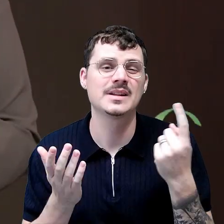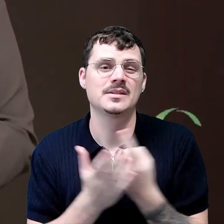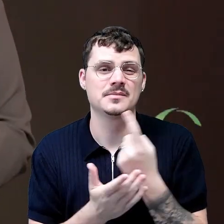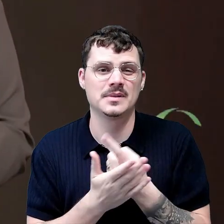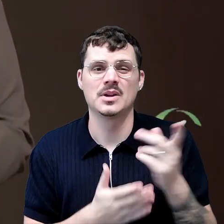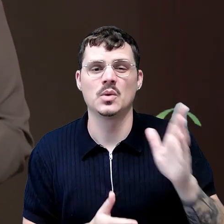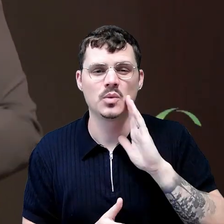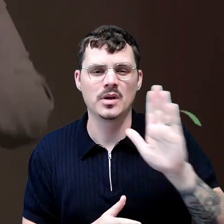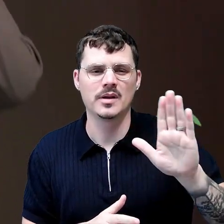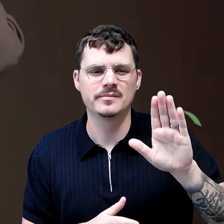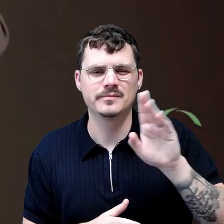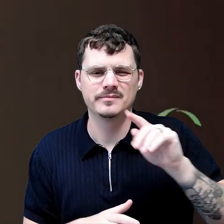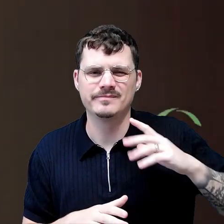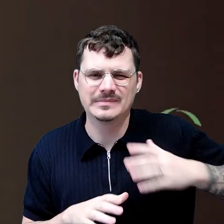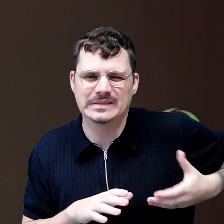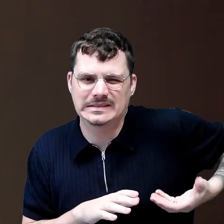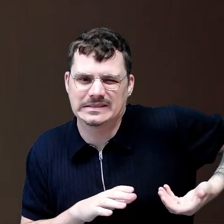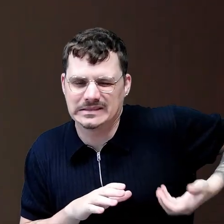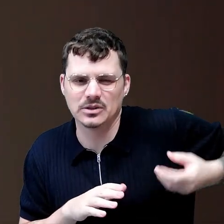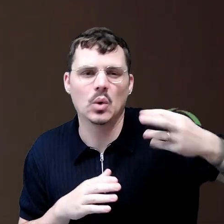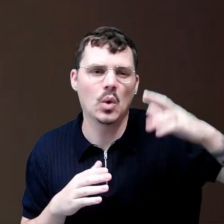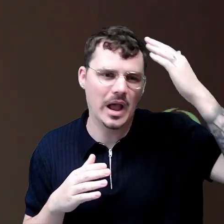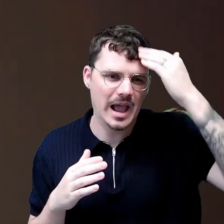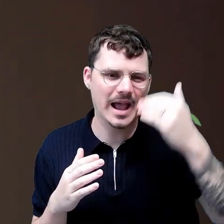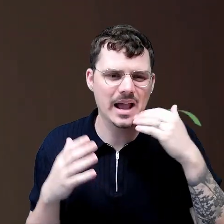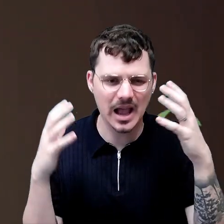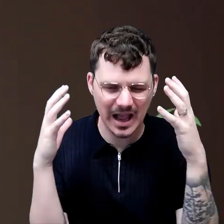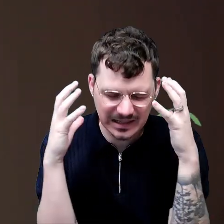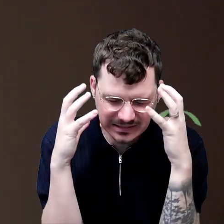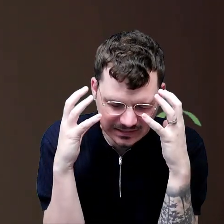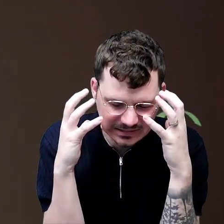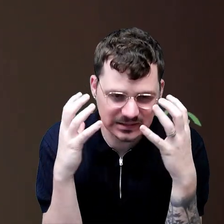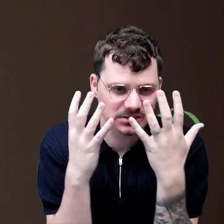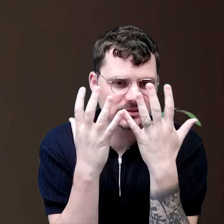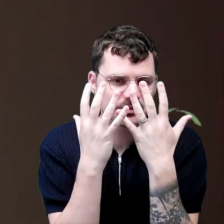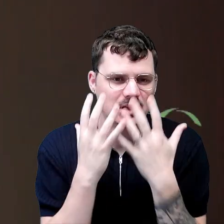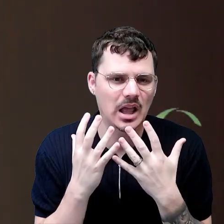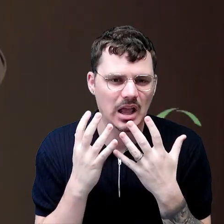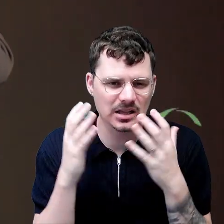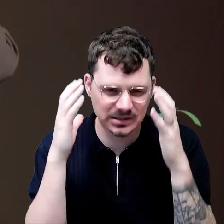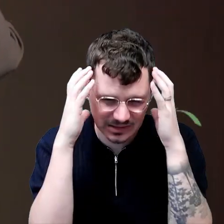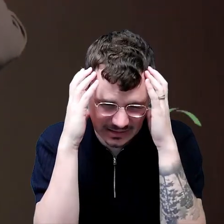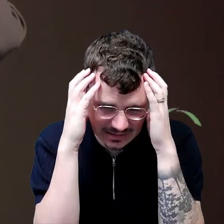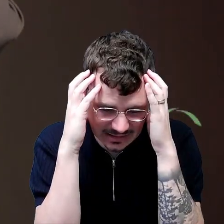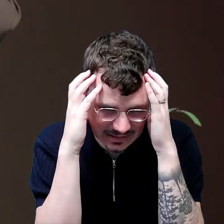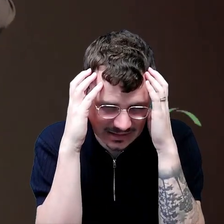rectal area, and he sometimes would hold his head and look kind of sad.